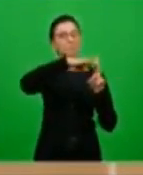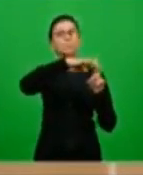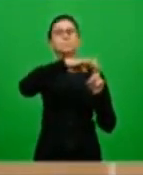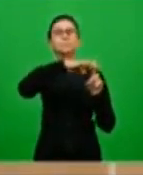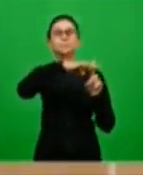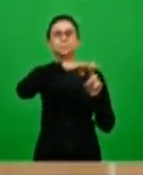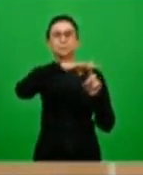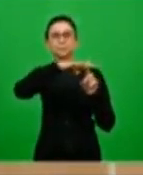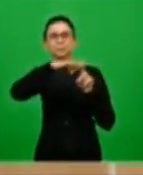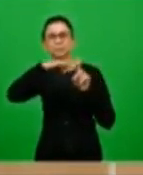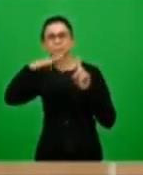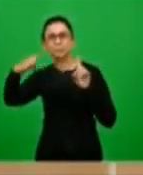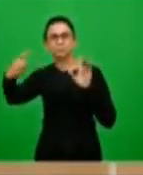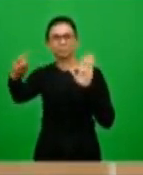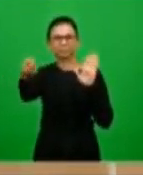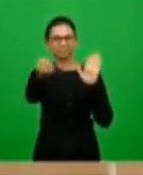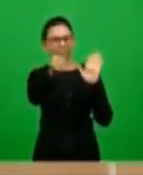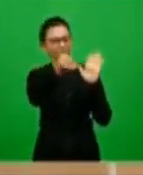cross of Calvary,